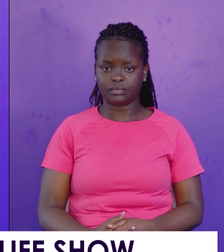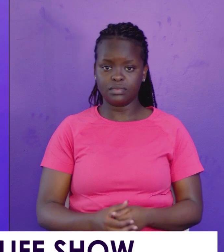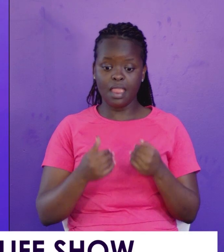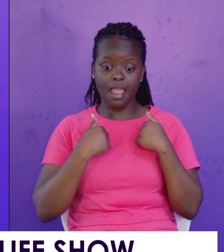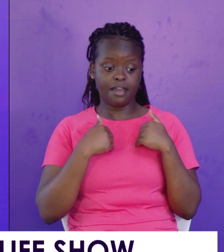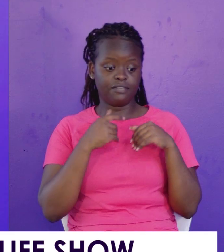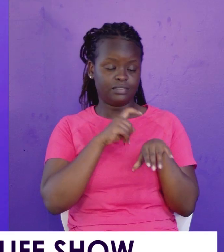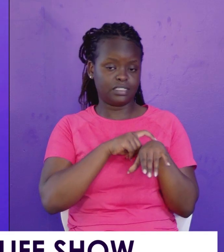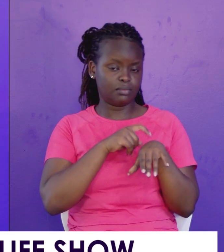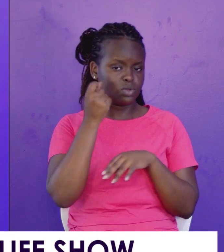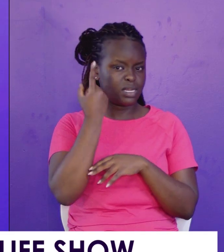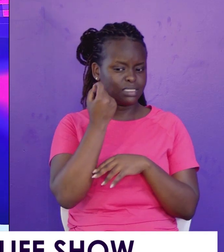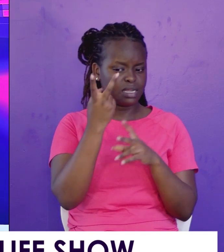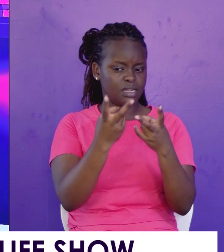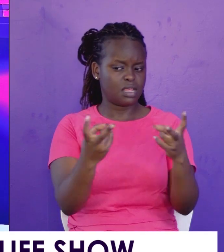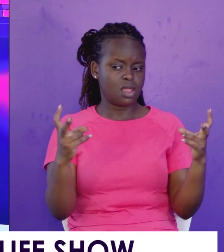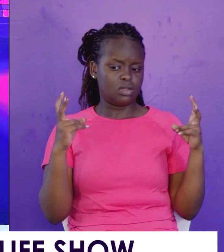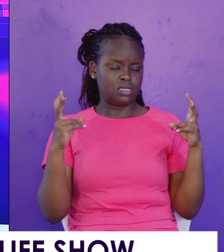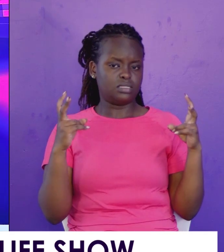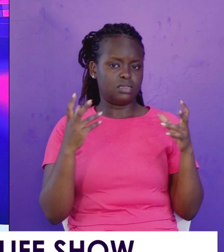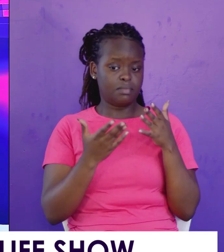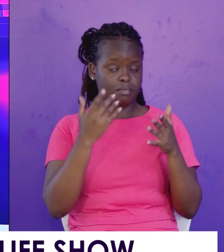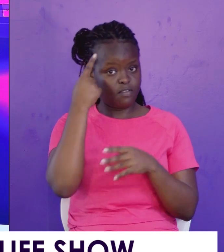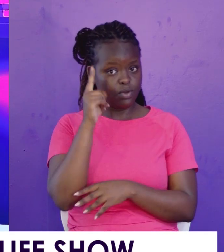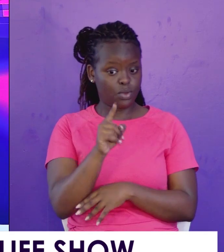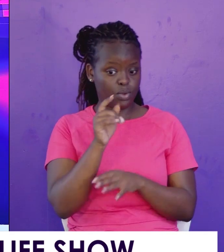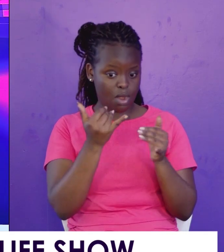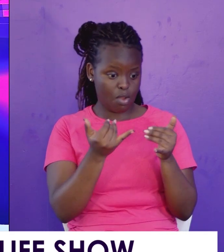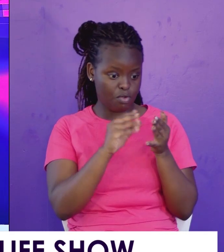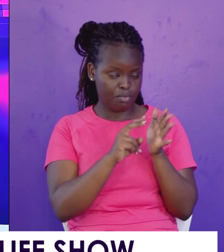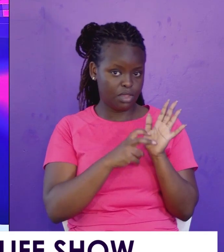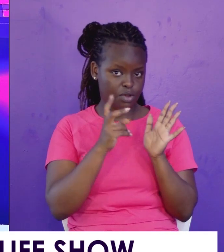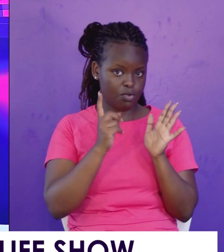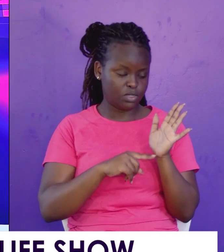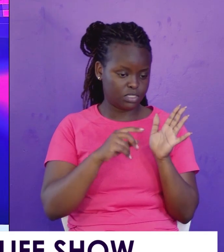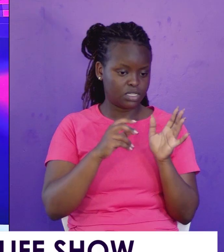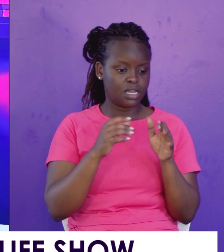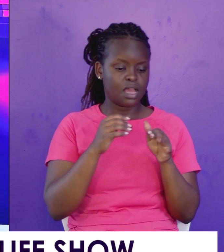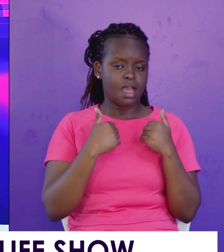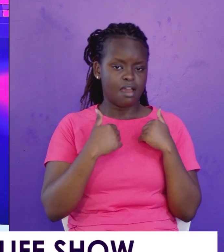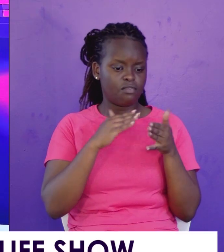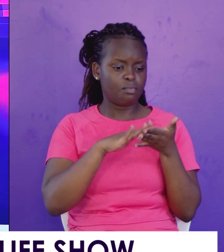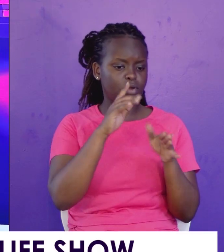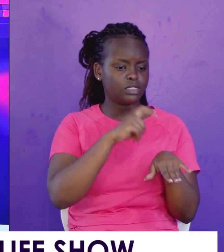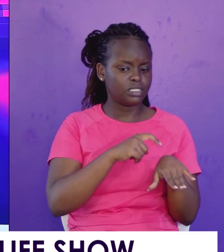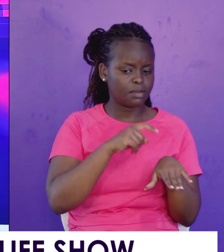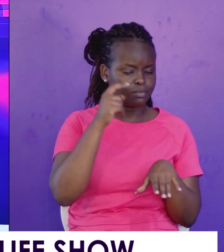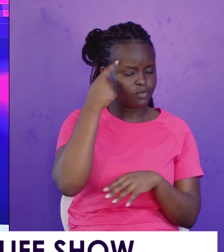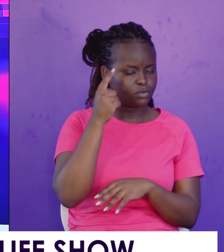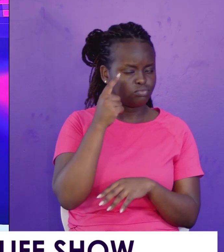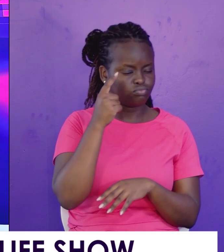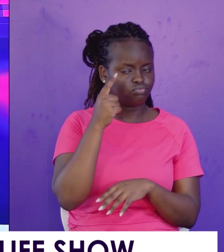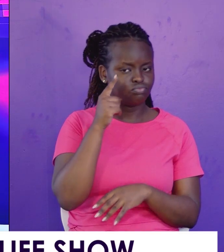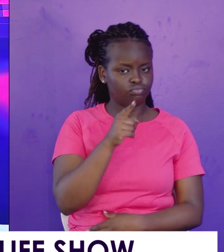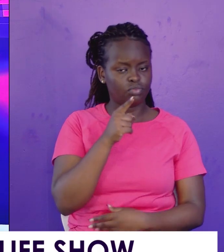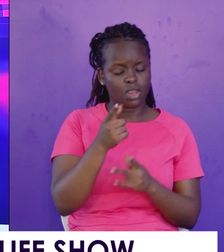and understand the audience you are taking. Maybe for you now, it will mean that you take more time to try